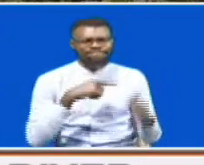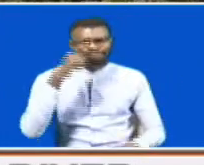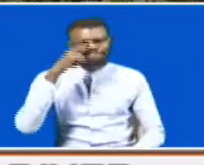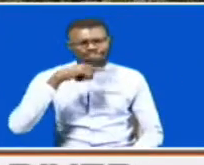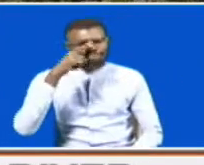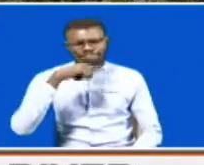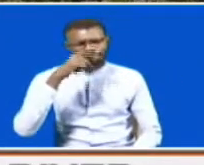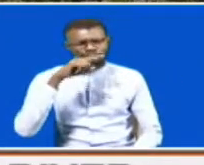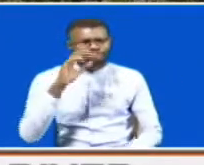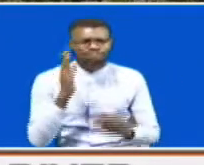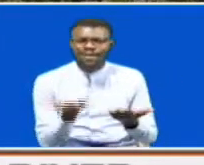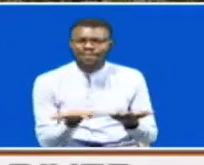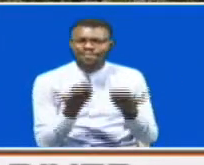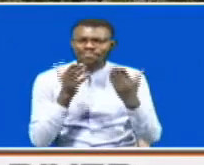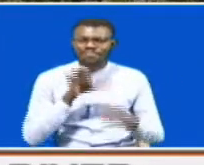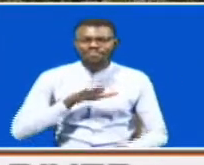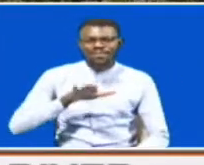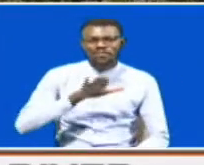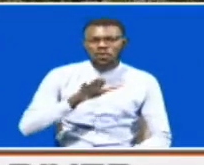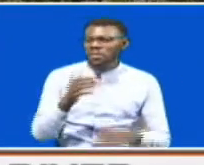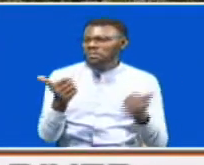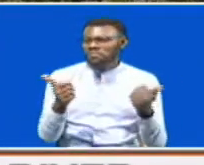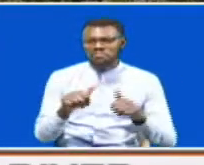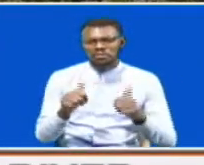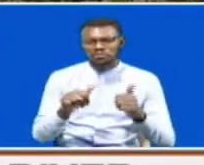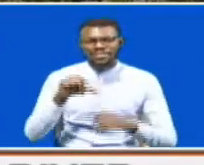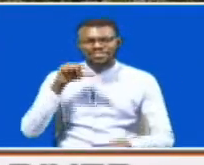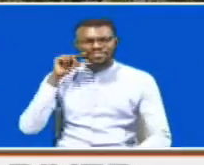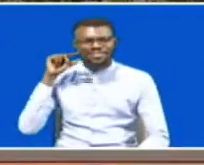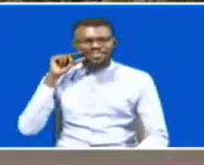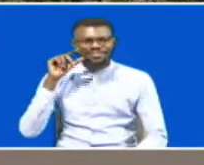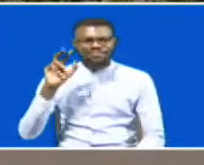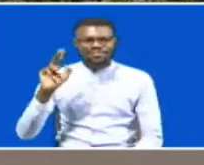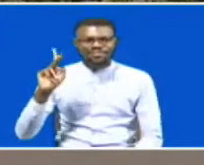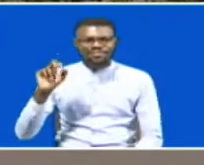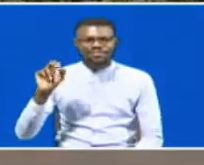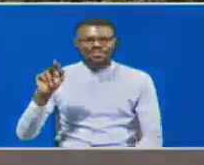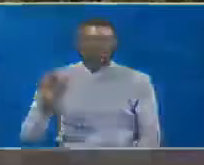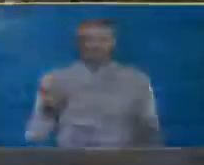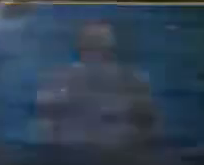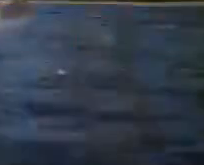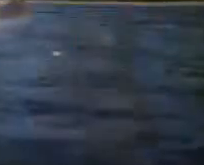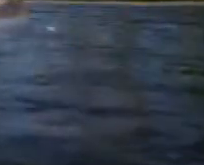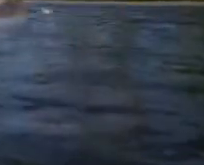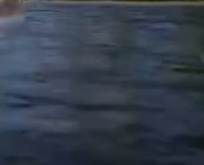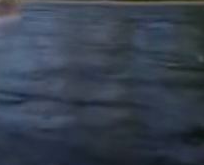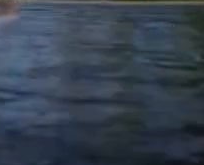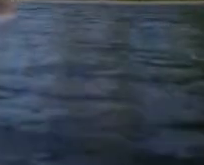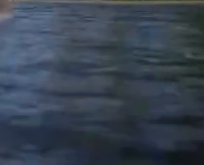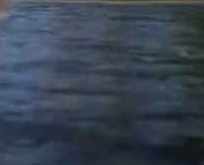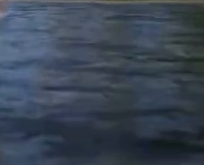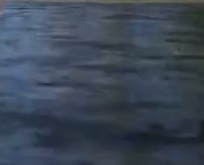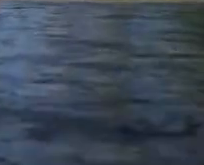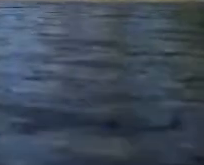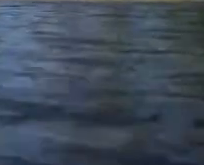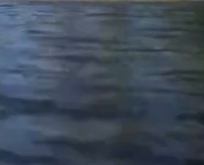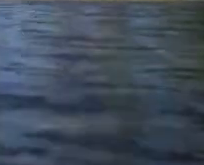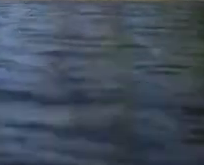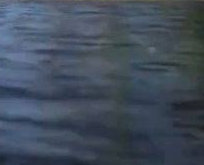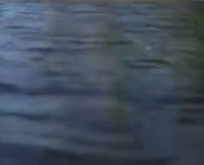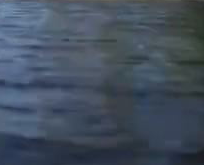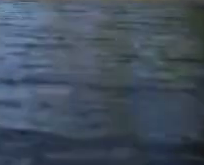the environment. Gloria Milimu, KTN News.